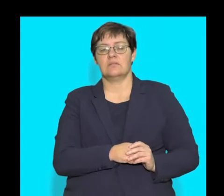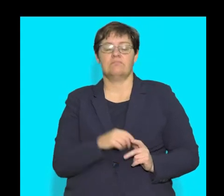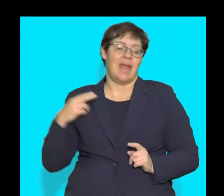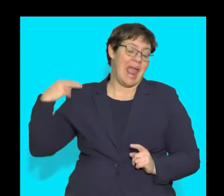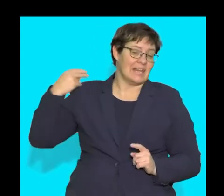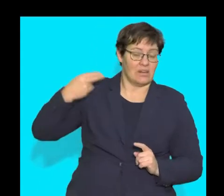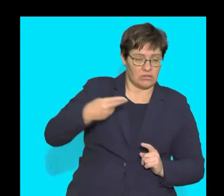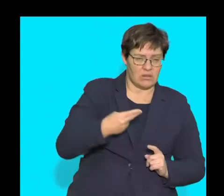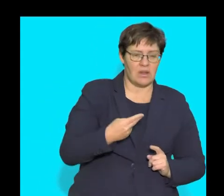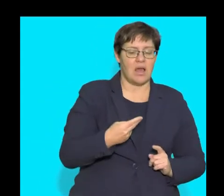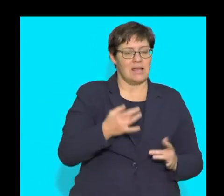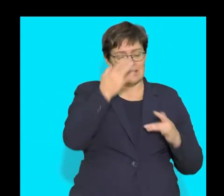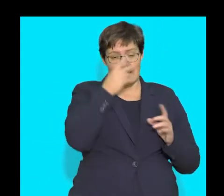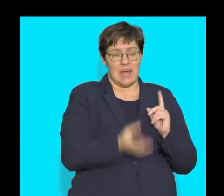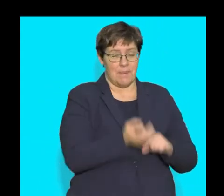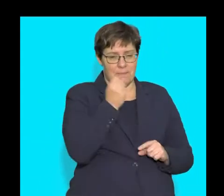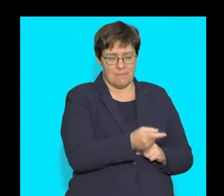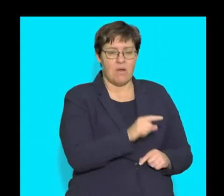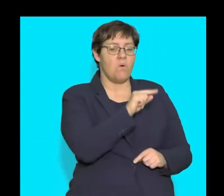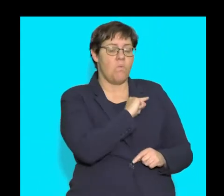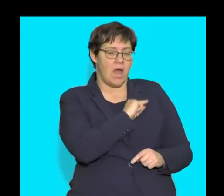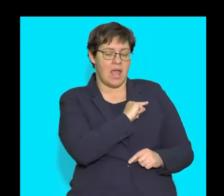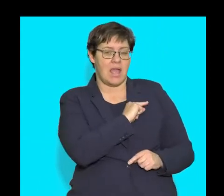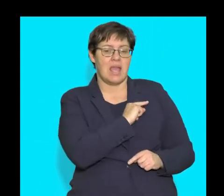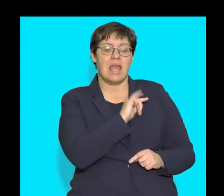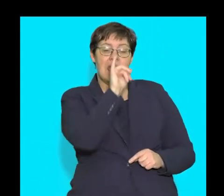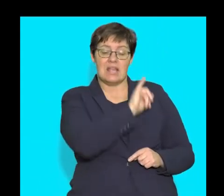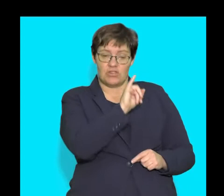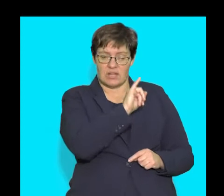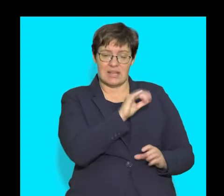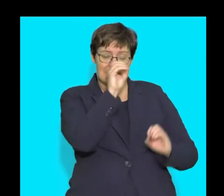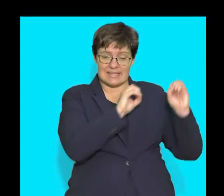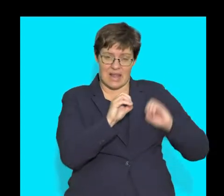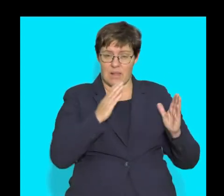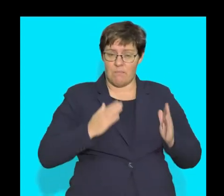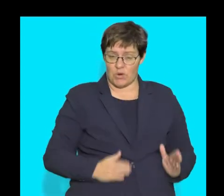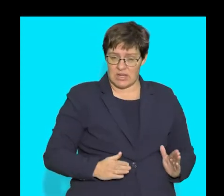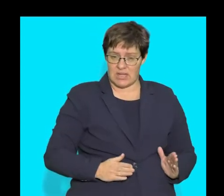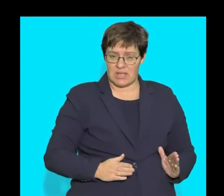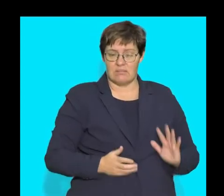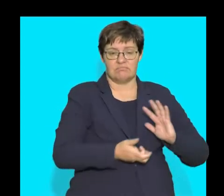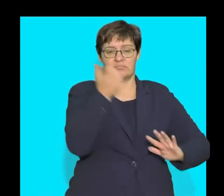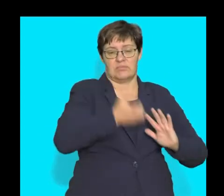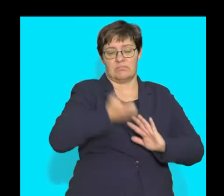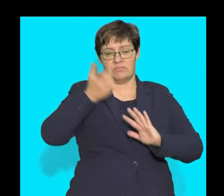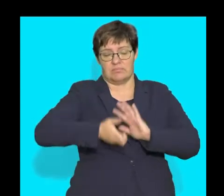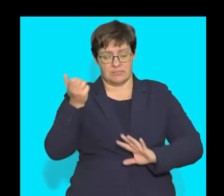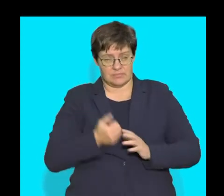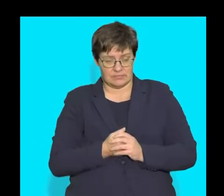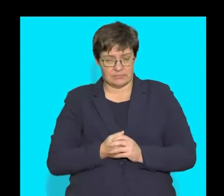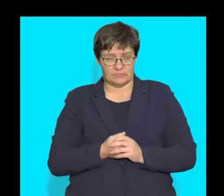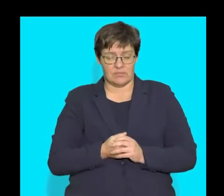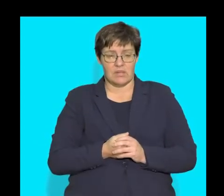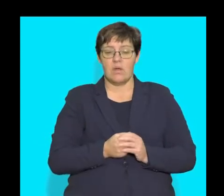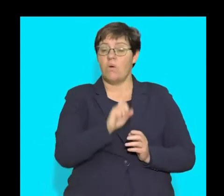disorder, and it is a result of insulin producing cells in the body being destroyed. So we refer to